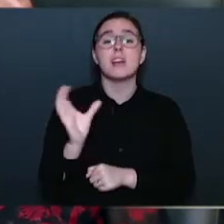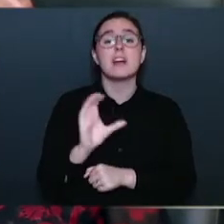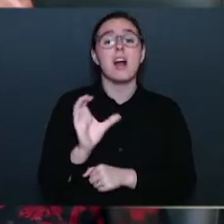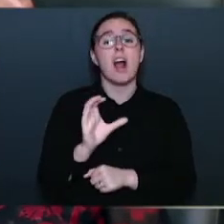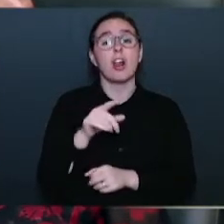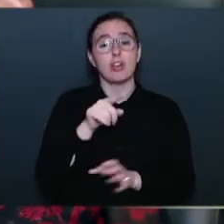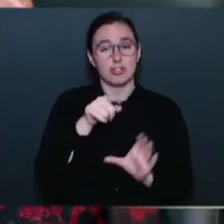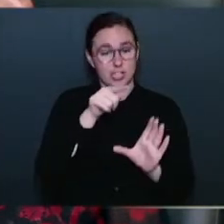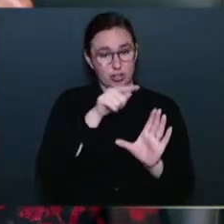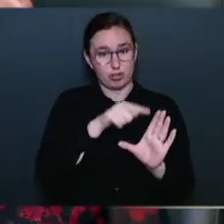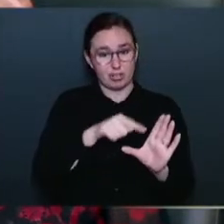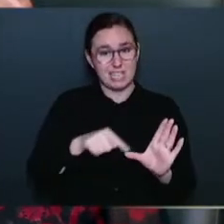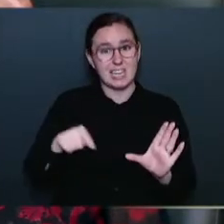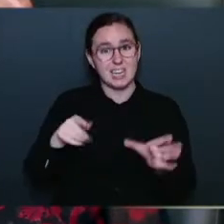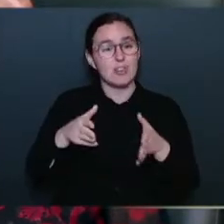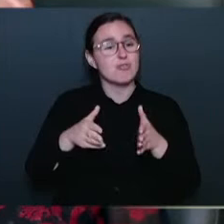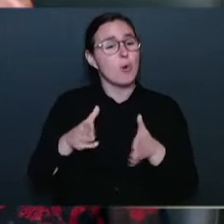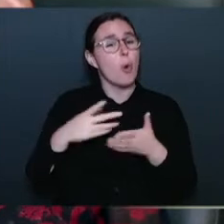is